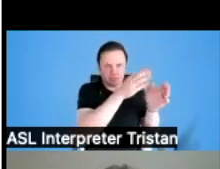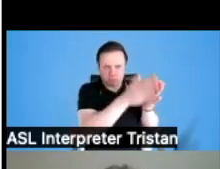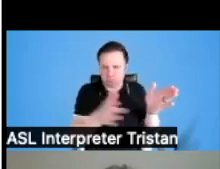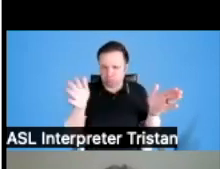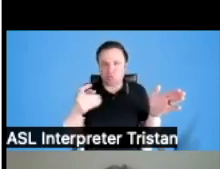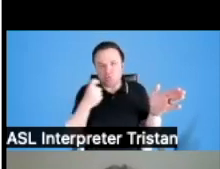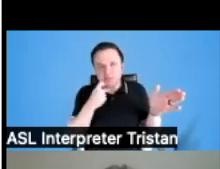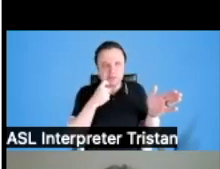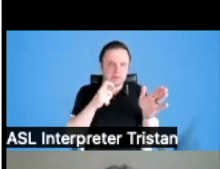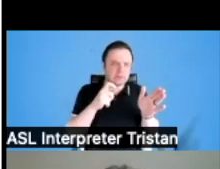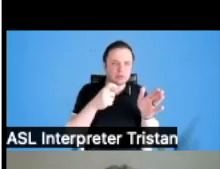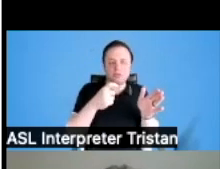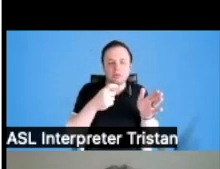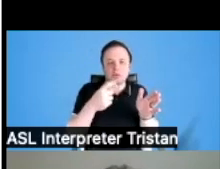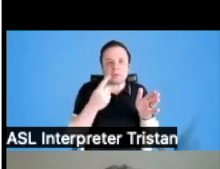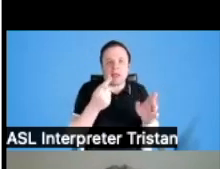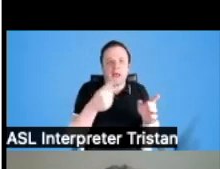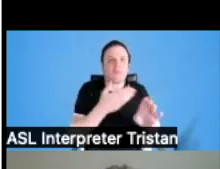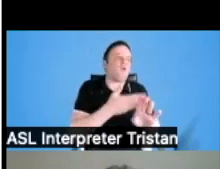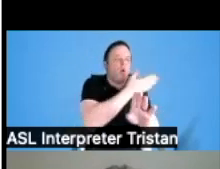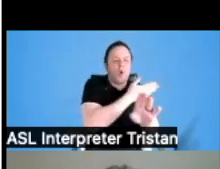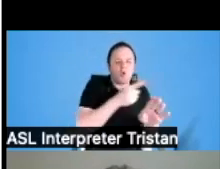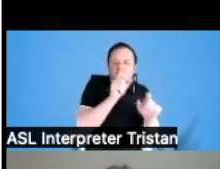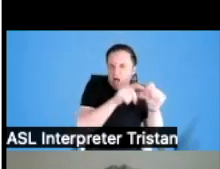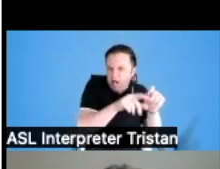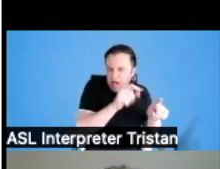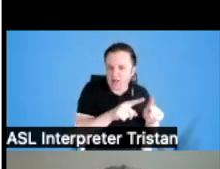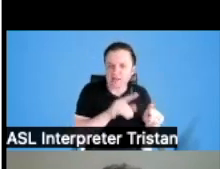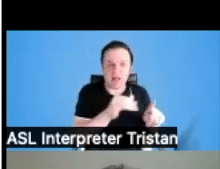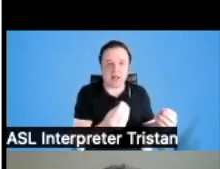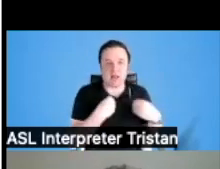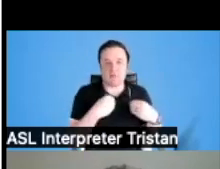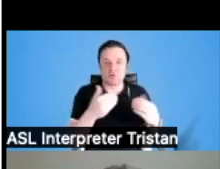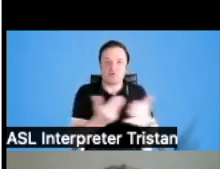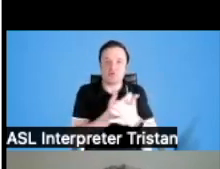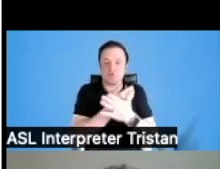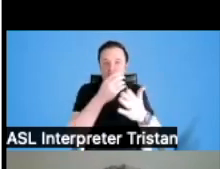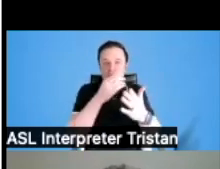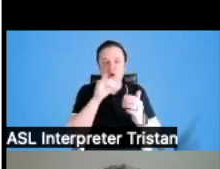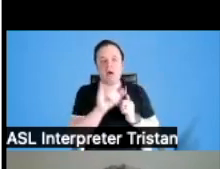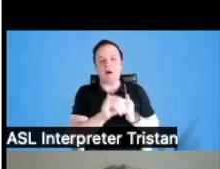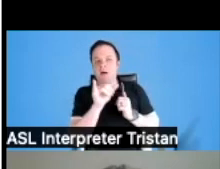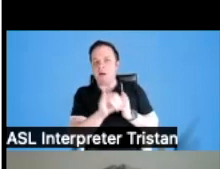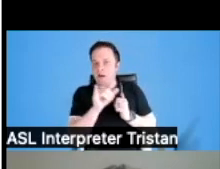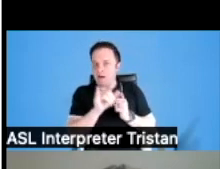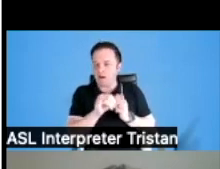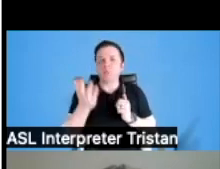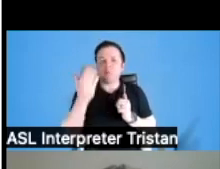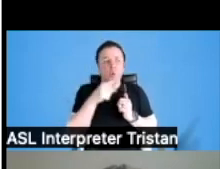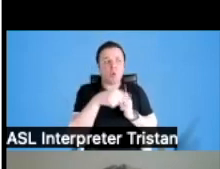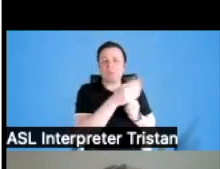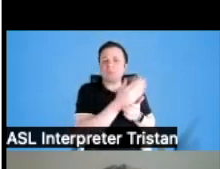that approach provided this new insight that even for those survivors who had reached out over the course of their